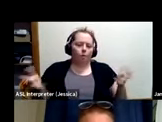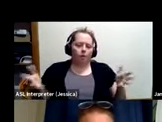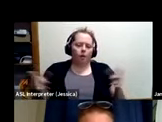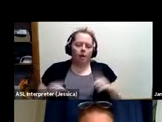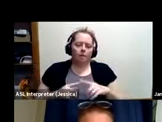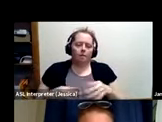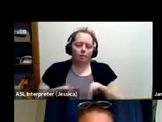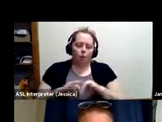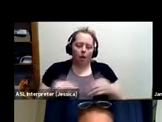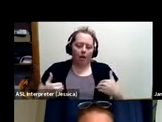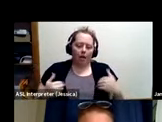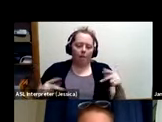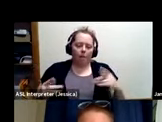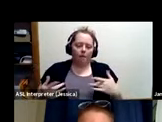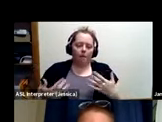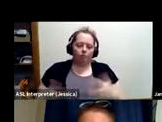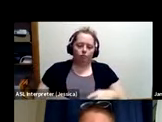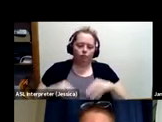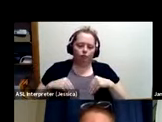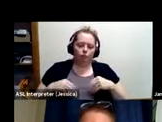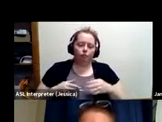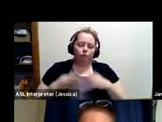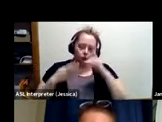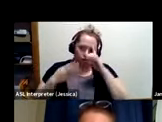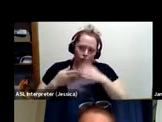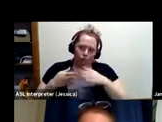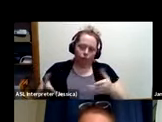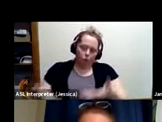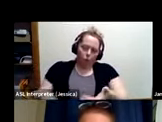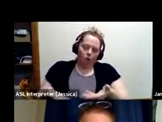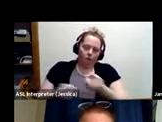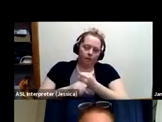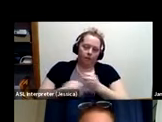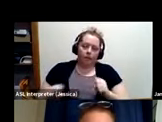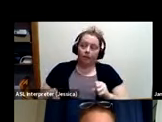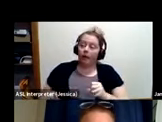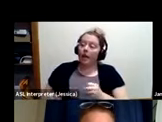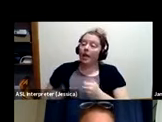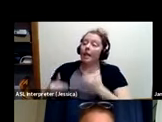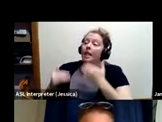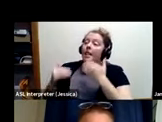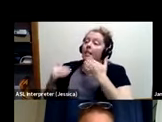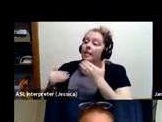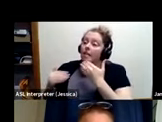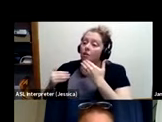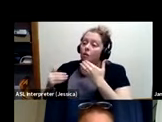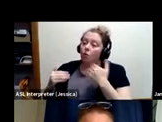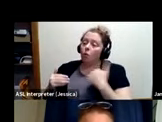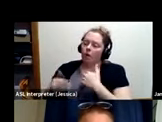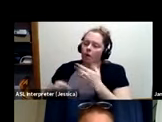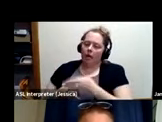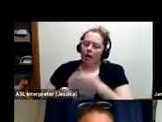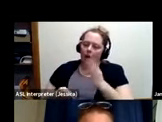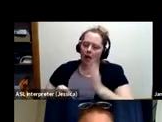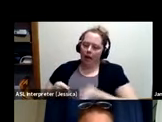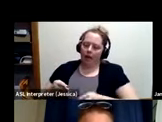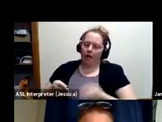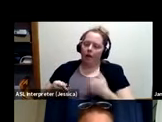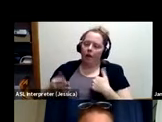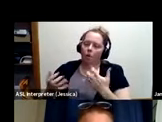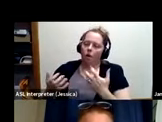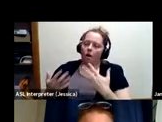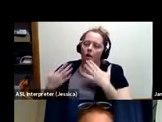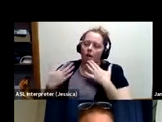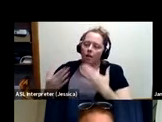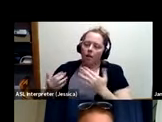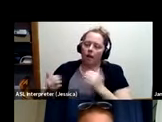right, we're probably going to end it there, but thank you to all of the panelists for all of this great information. You know,